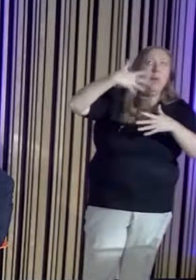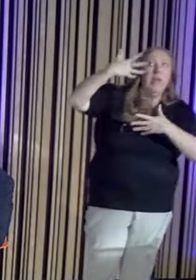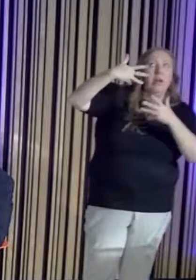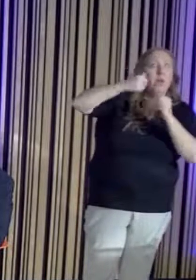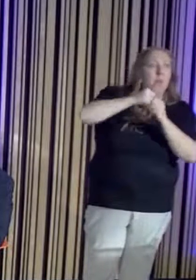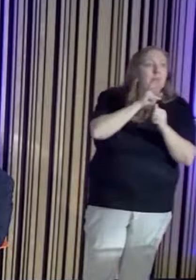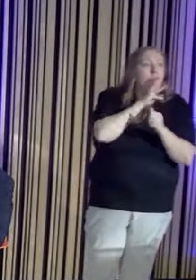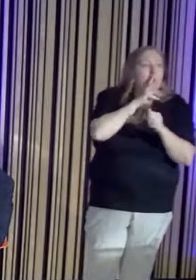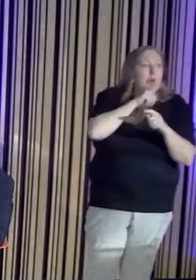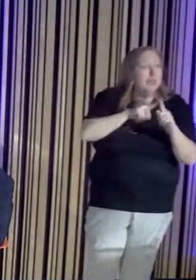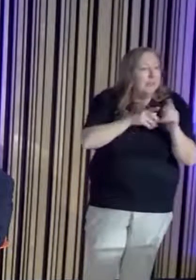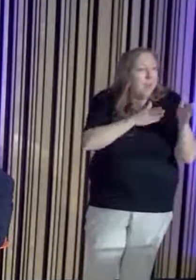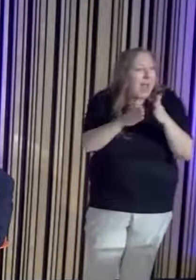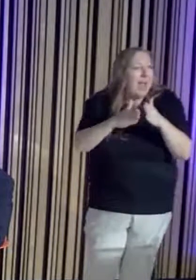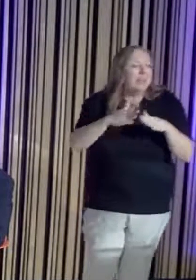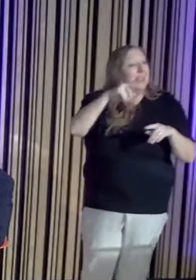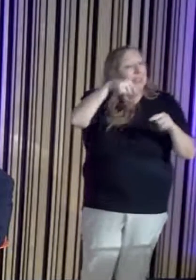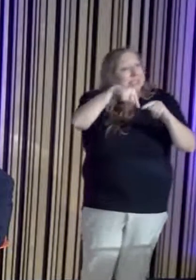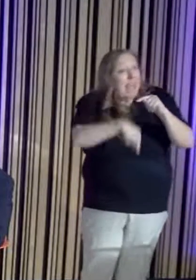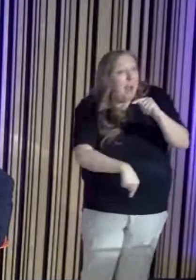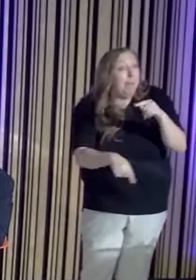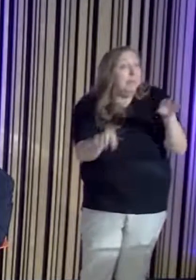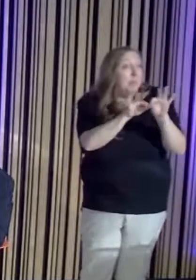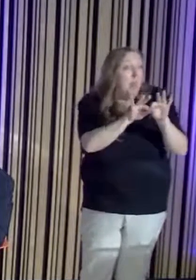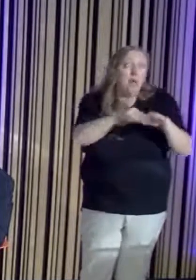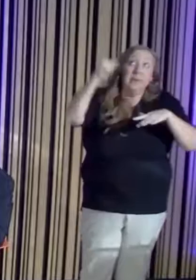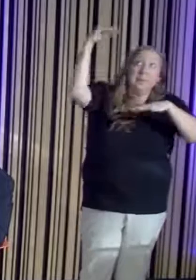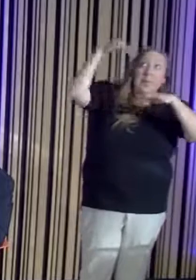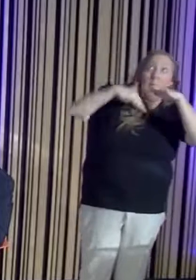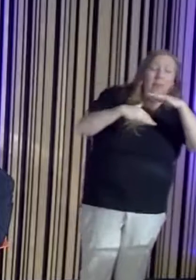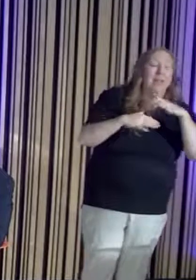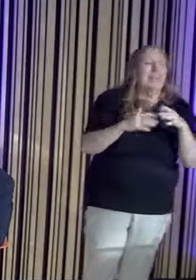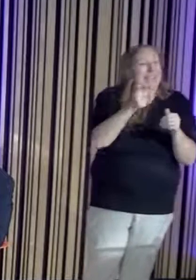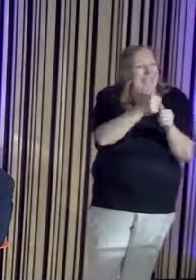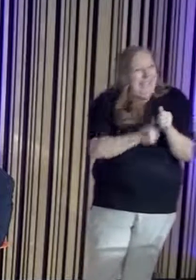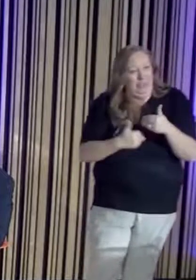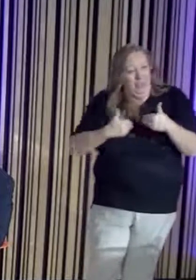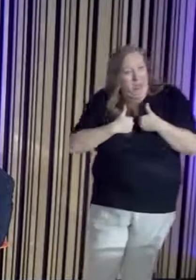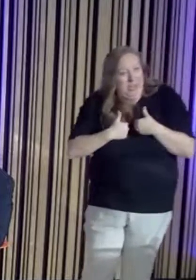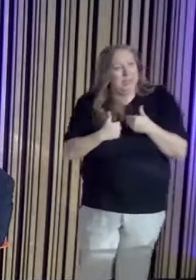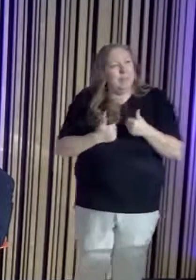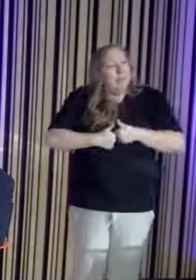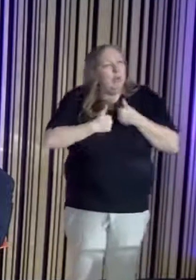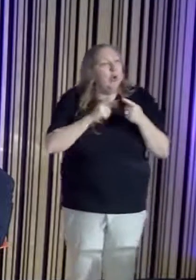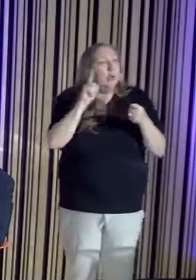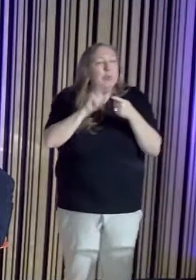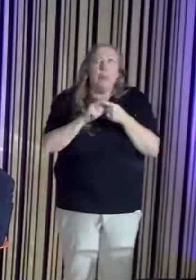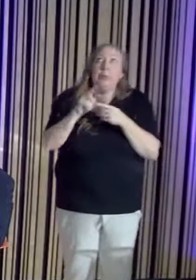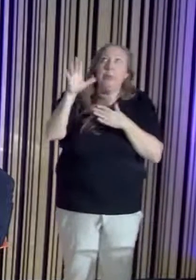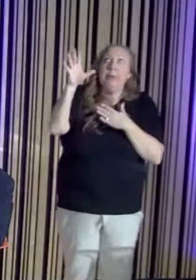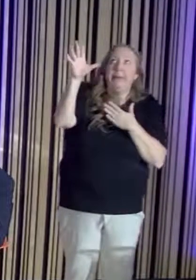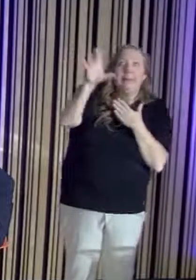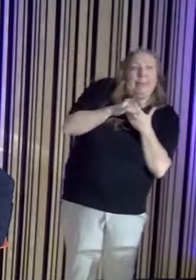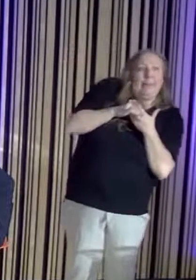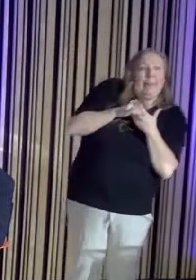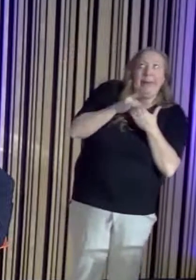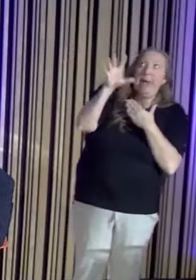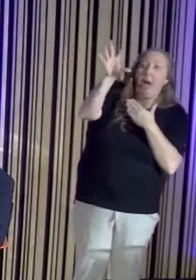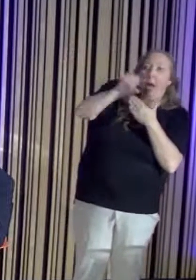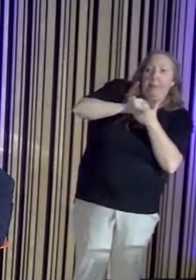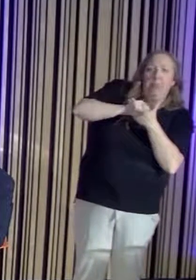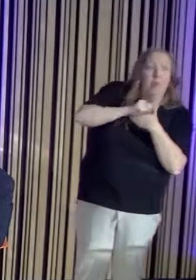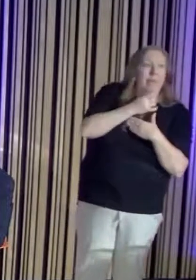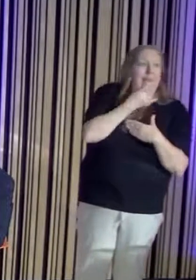depth. So the different ways that the organisms have learned to intercept the light in optimal